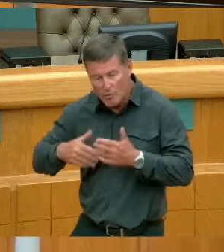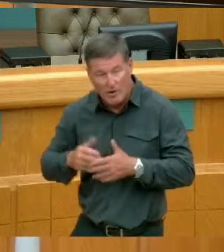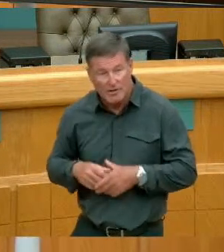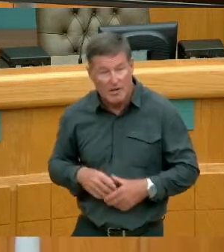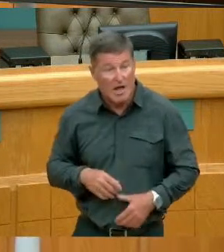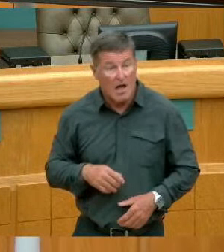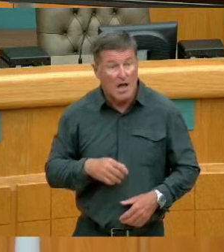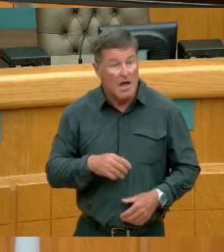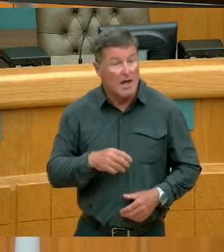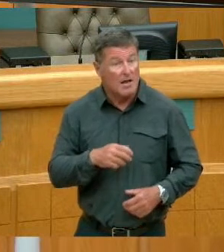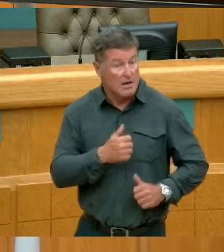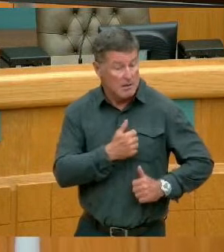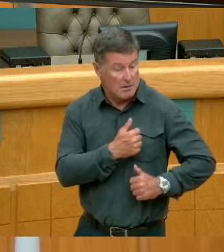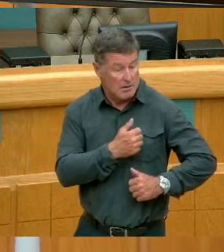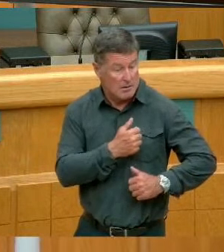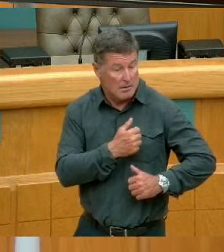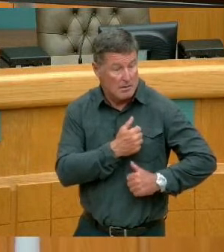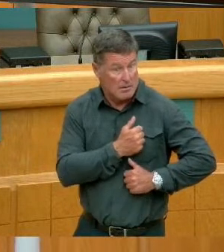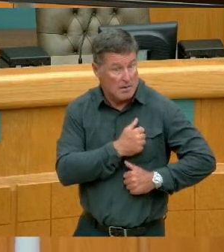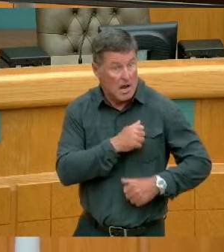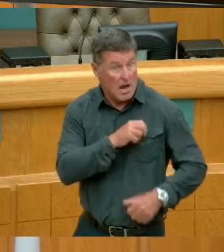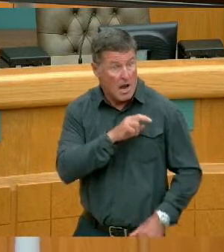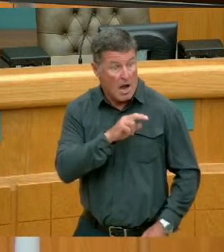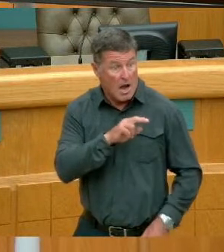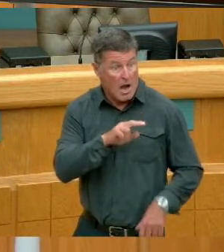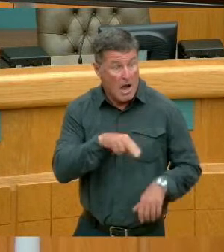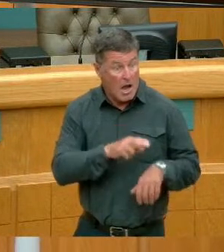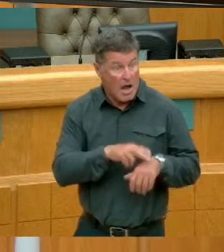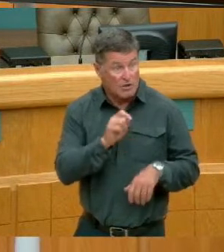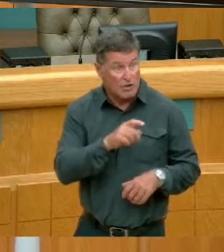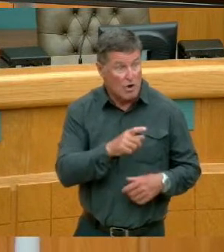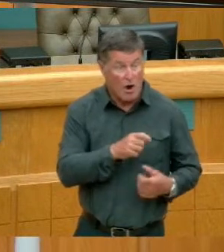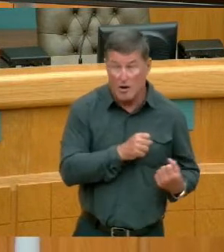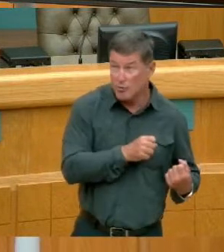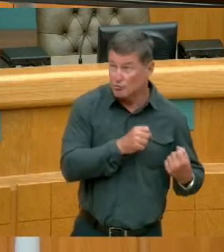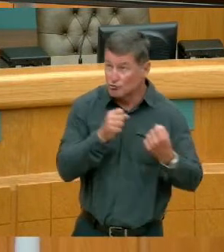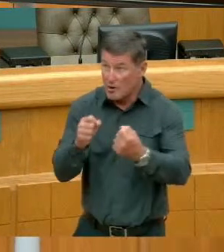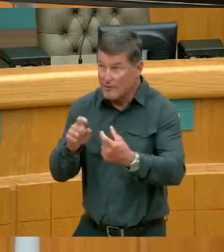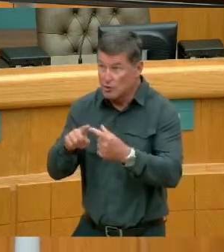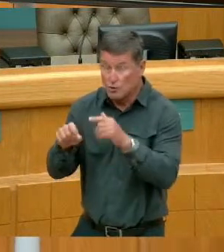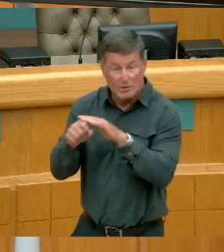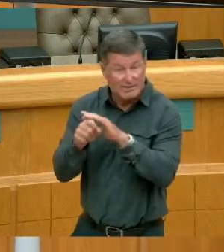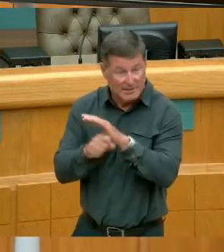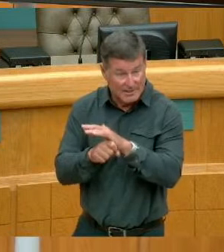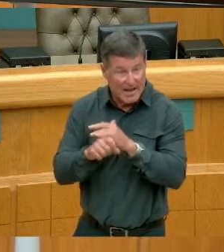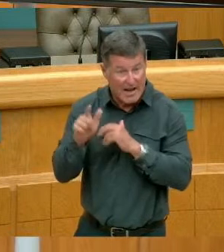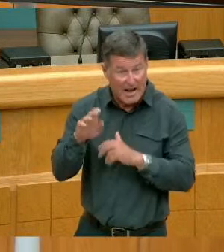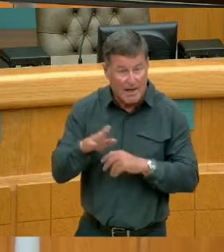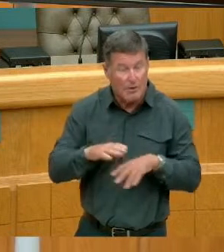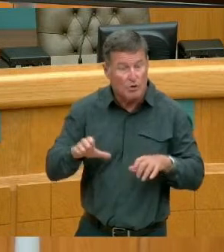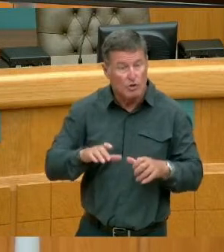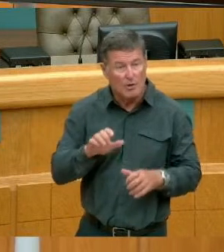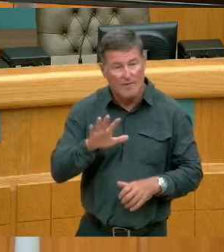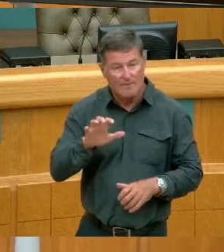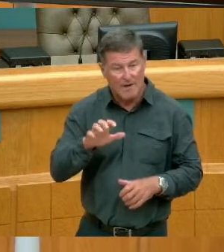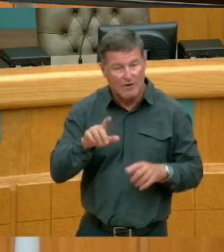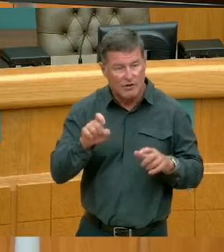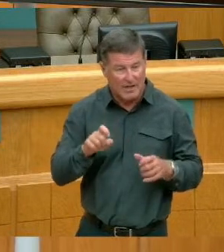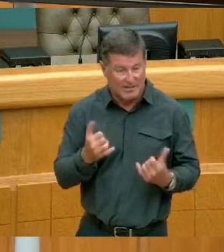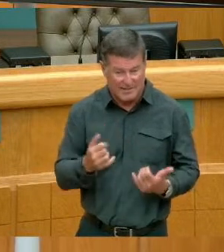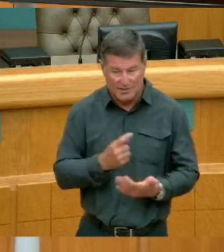what, we'll come and pick it up, and then they're going to hot shot it to a lab, a state lab, and they're going to do 500 tests for us this week, and